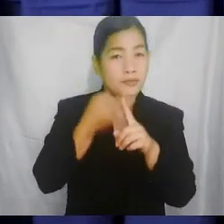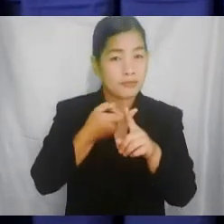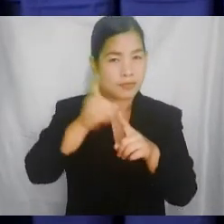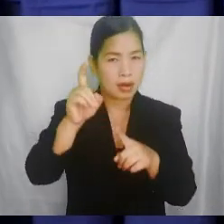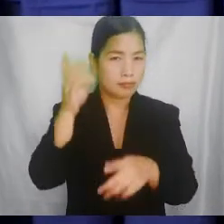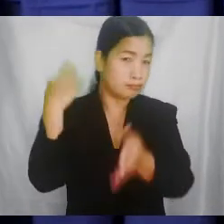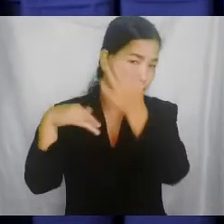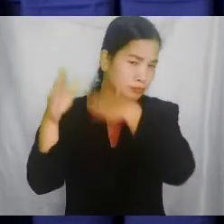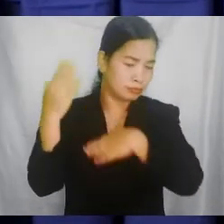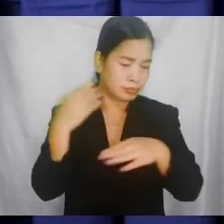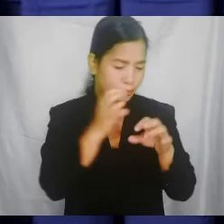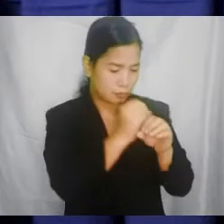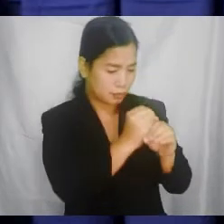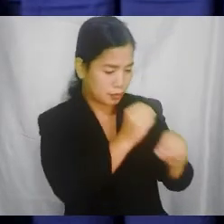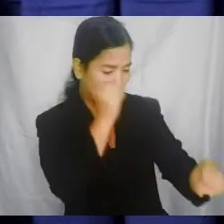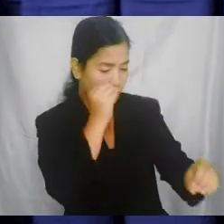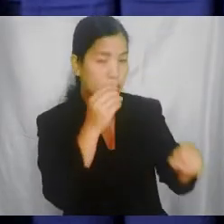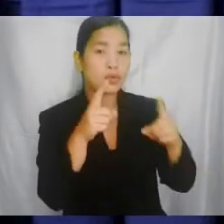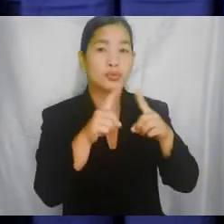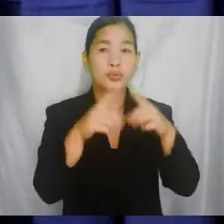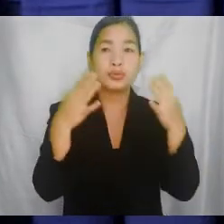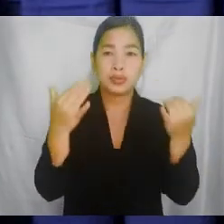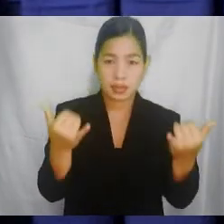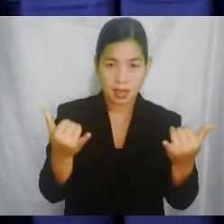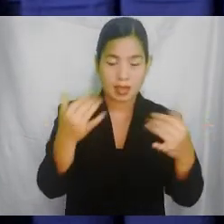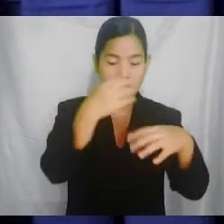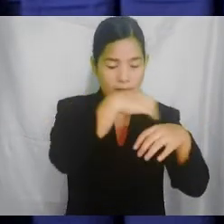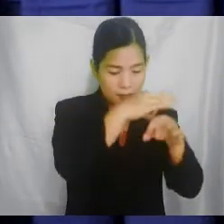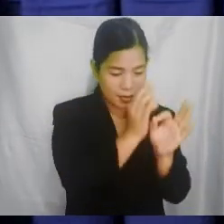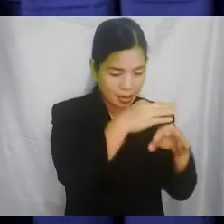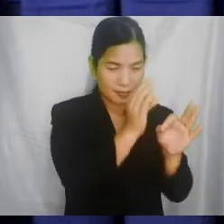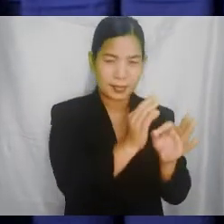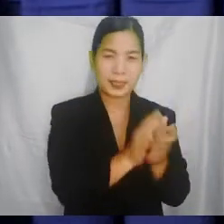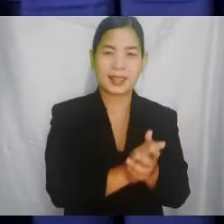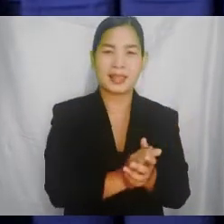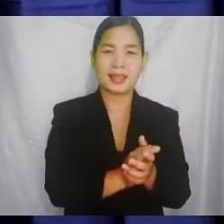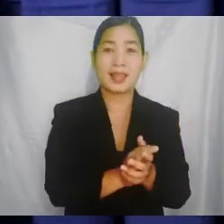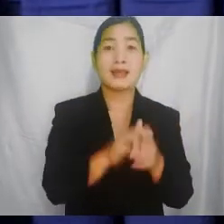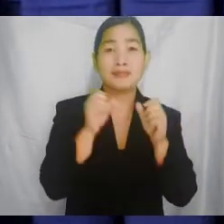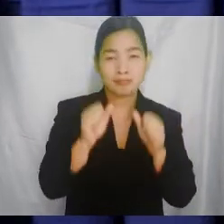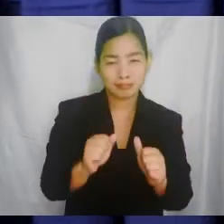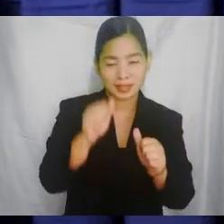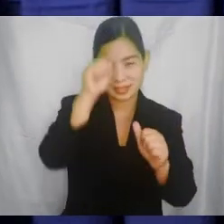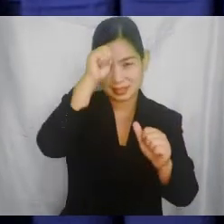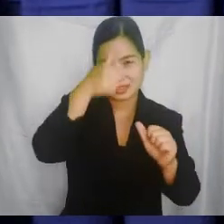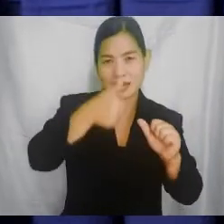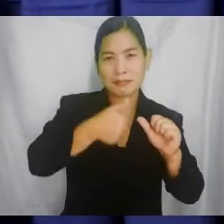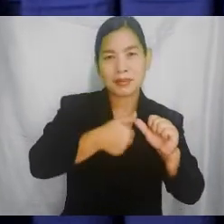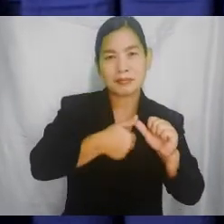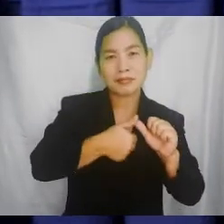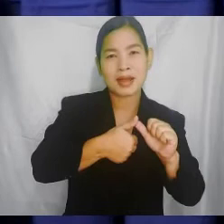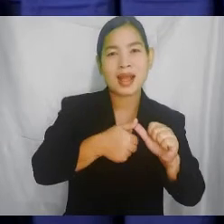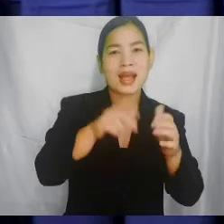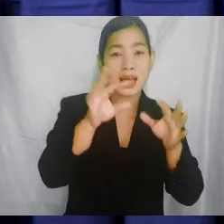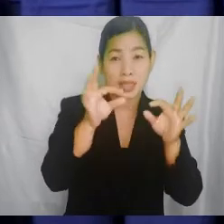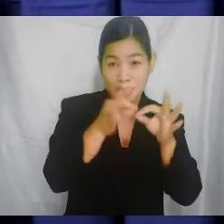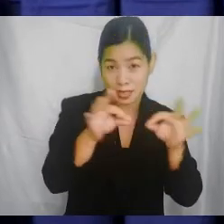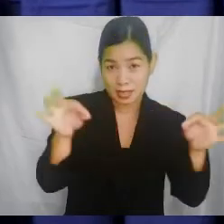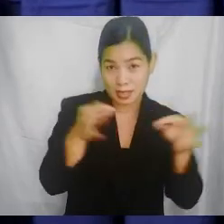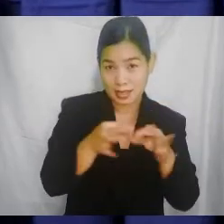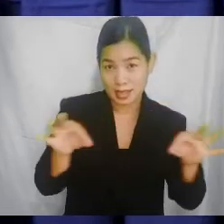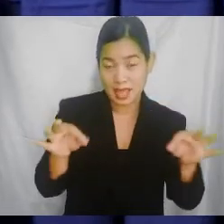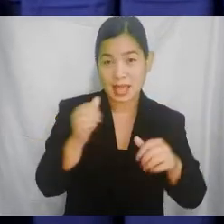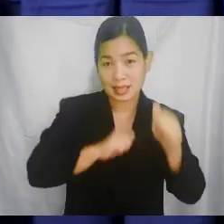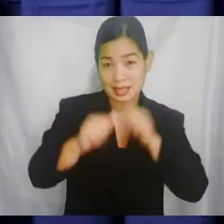microscope in your answer sheet. Can you still recall the passage in activity number 1? You may